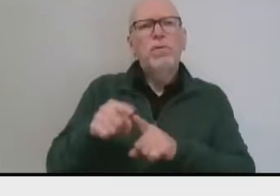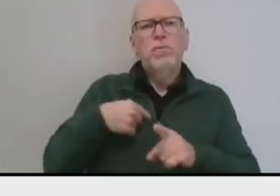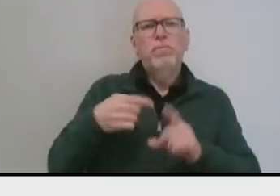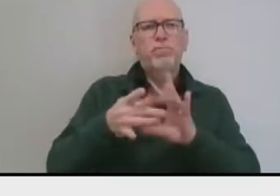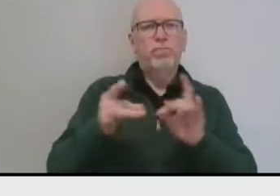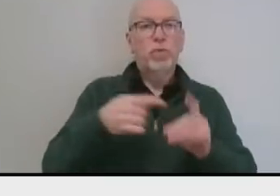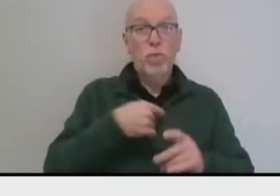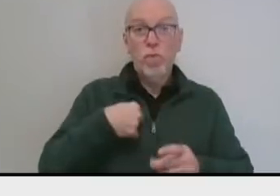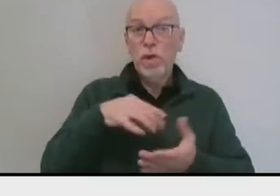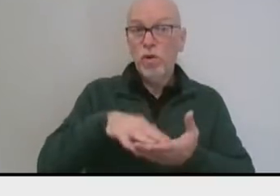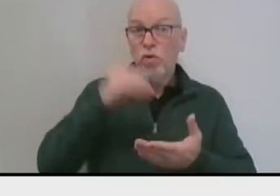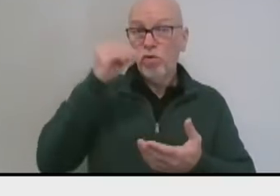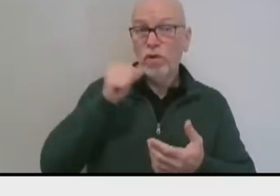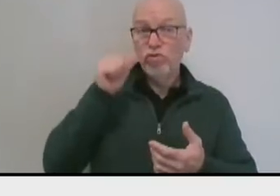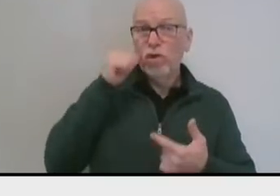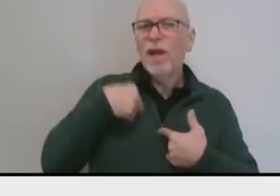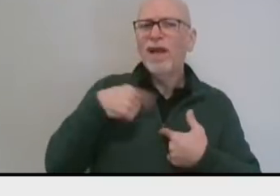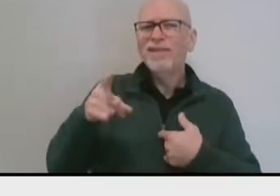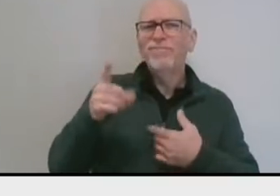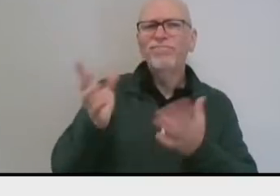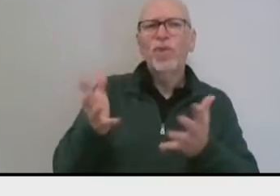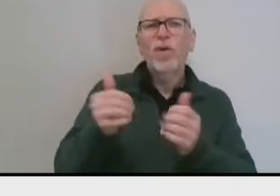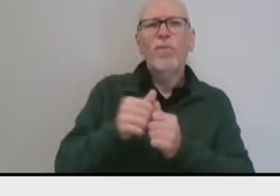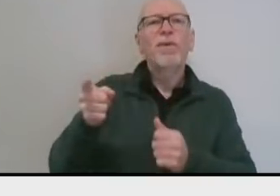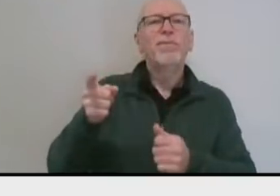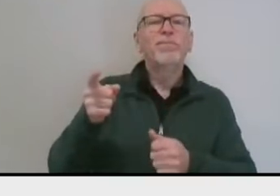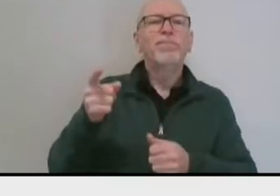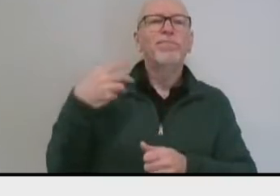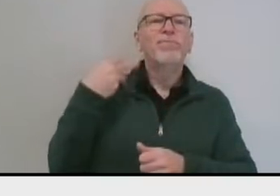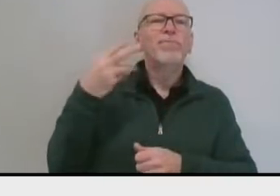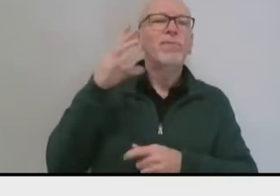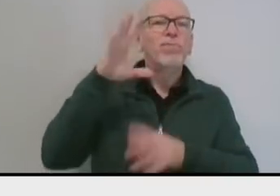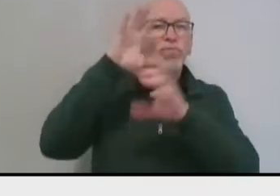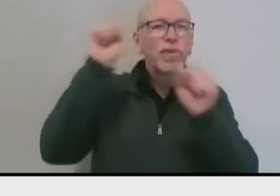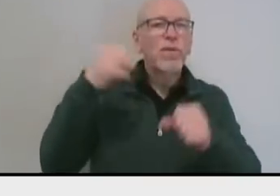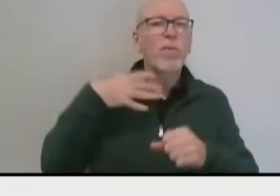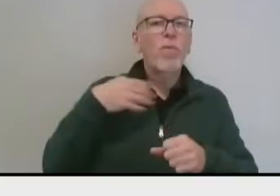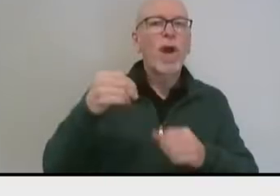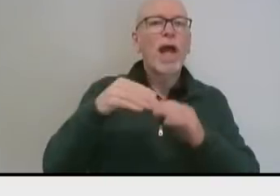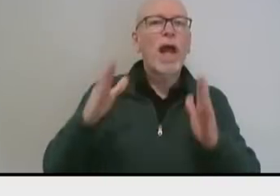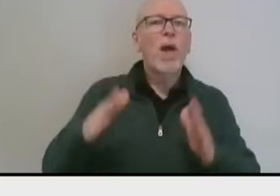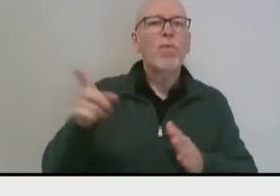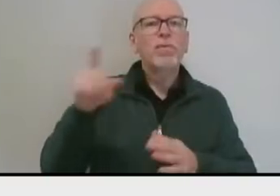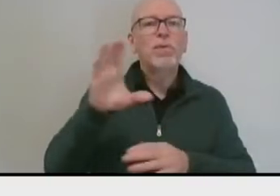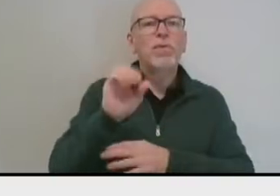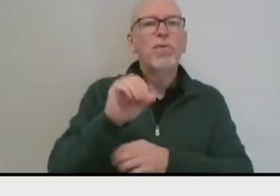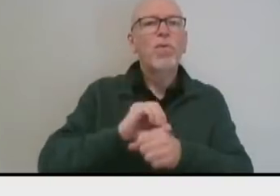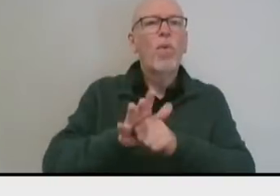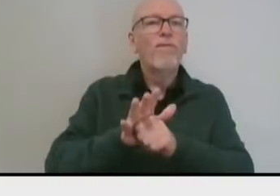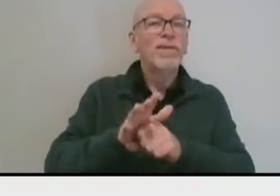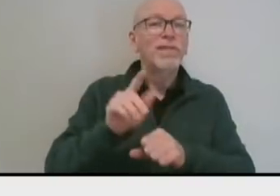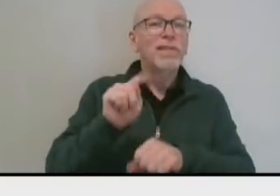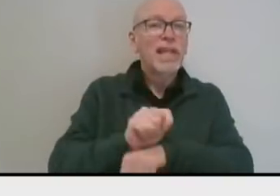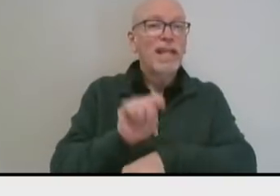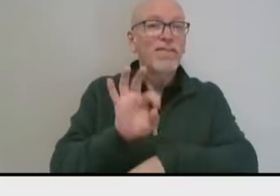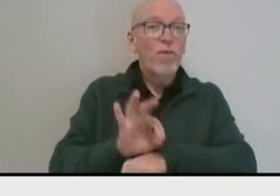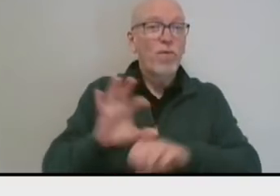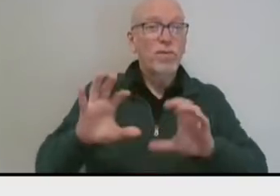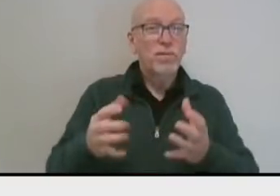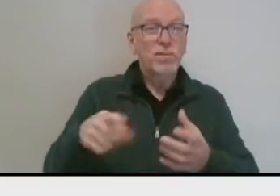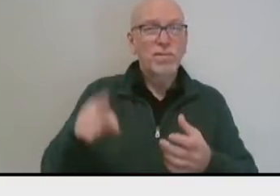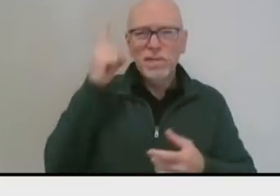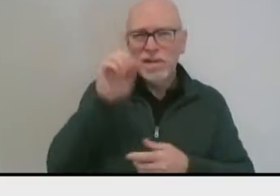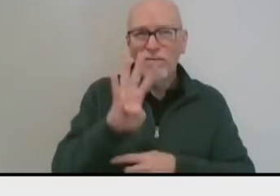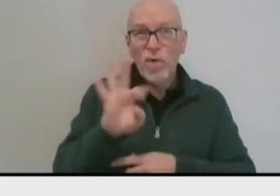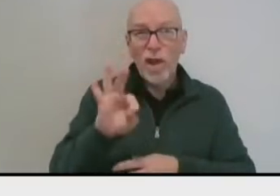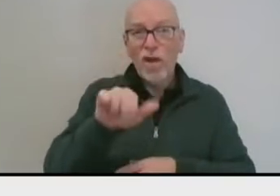learn yesterday. I was on a phone call with the White House with the COVID-19 task force, the entire team with, I'm assuming there were 49 other